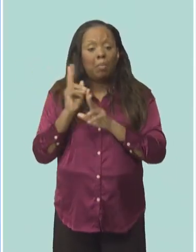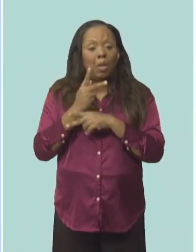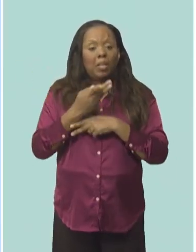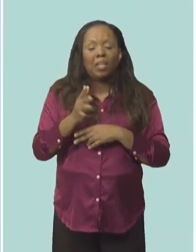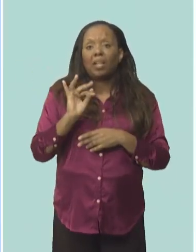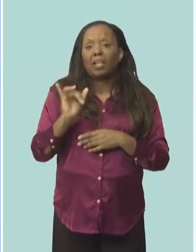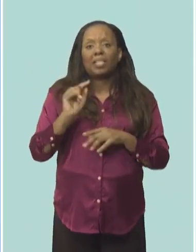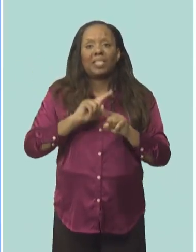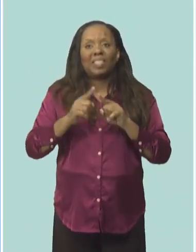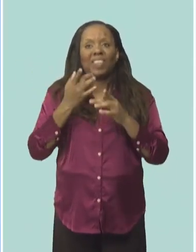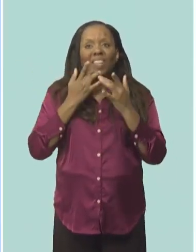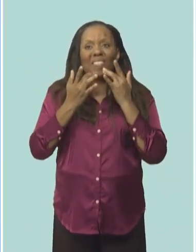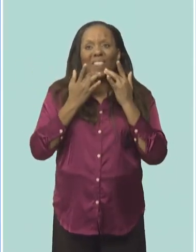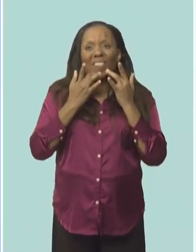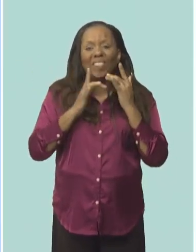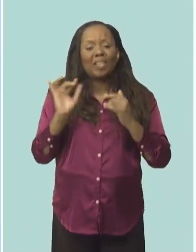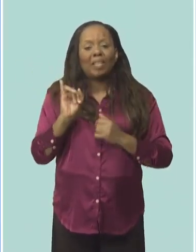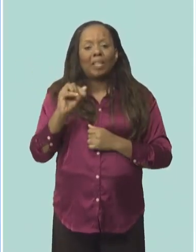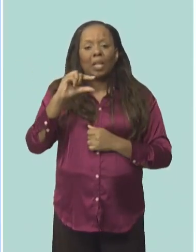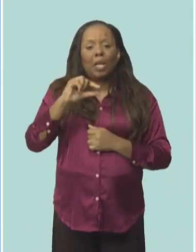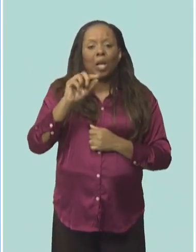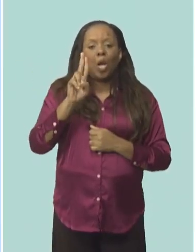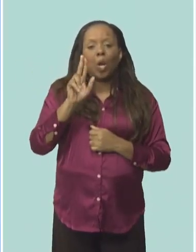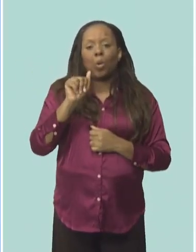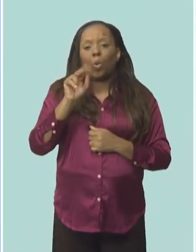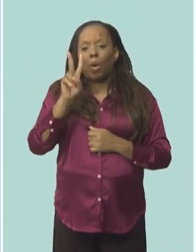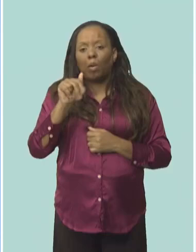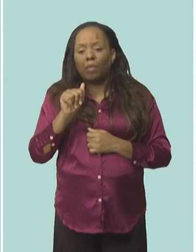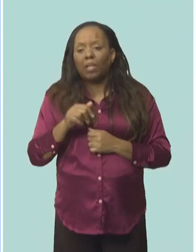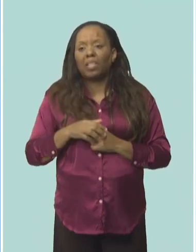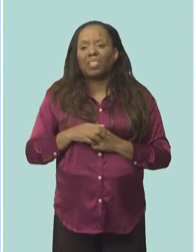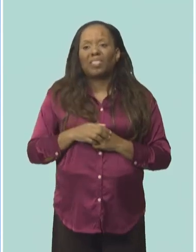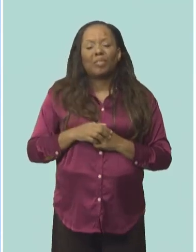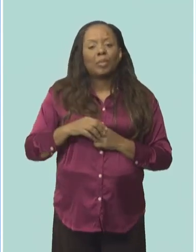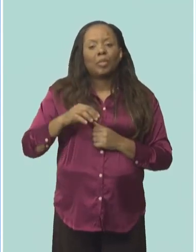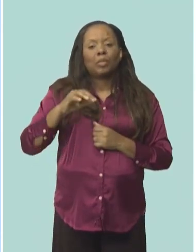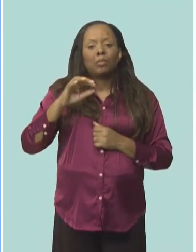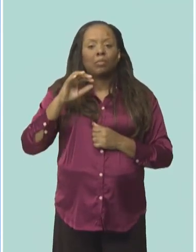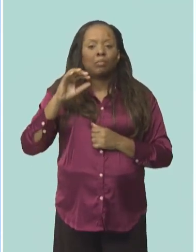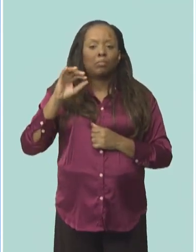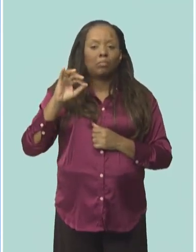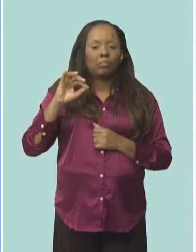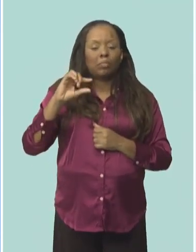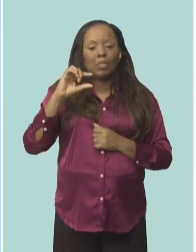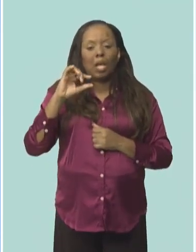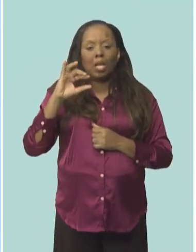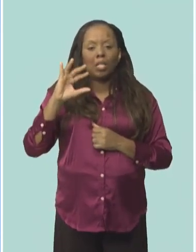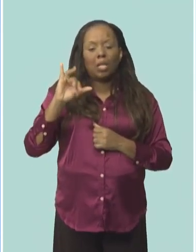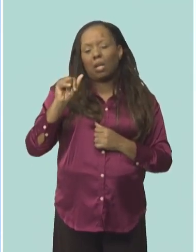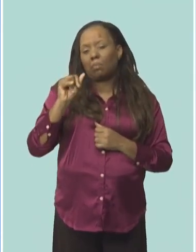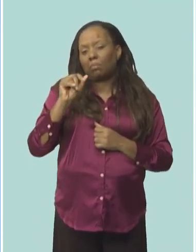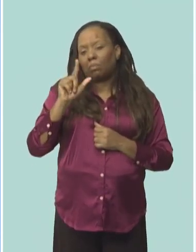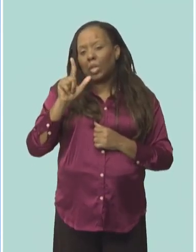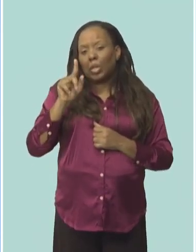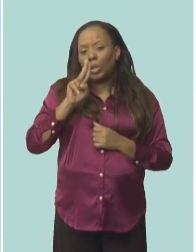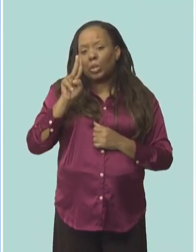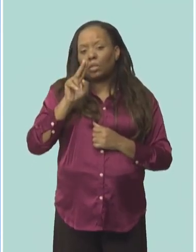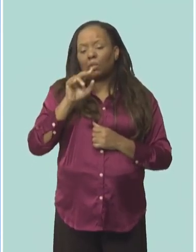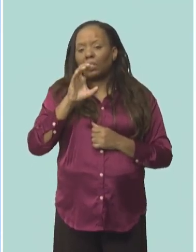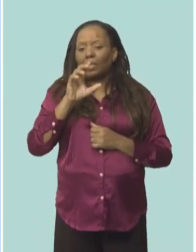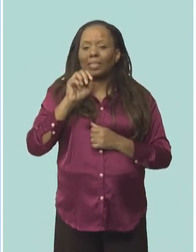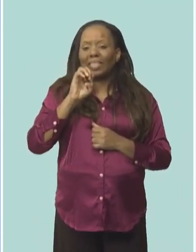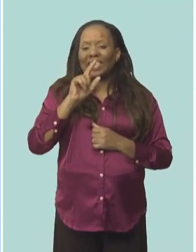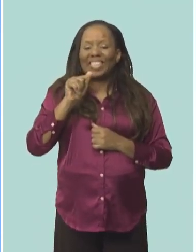and lychee, and those were big sellers. We also bought a Bahamian soda called the Gumbay Punch, sold out. Sold